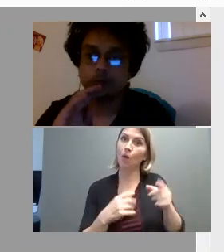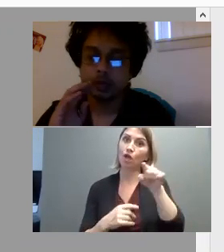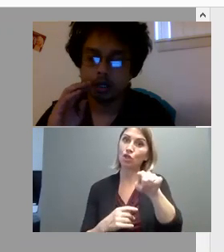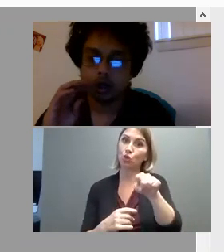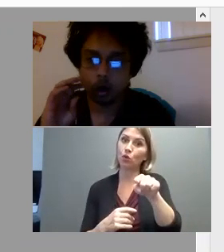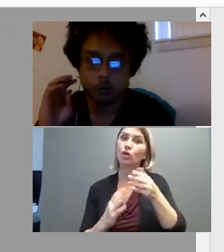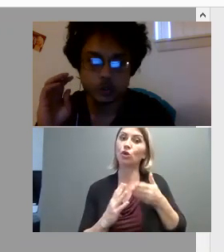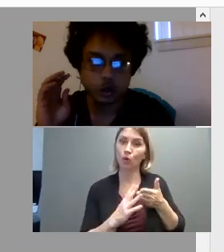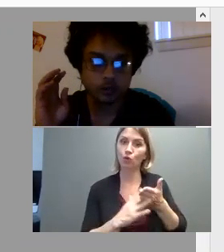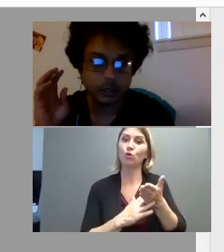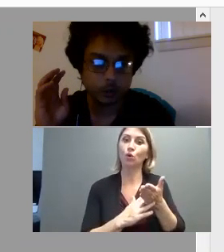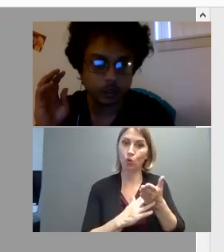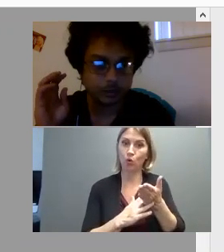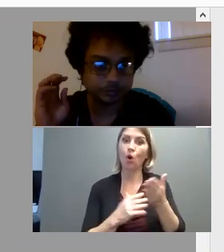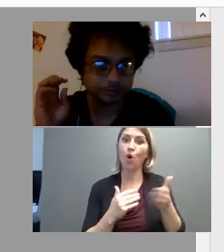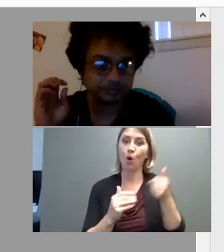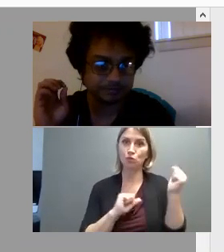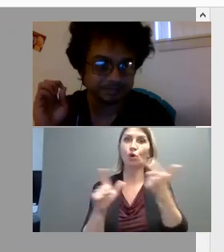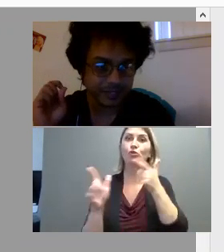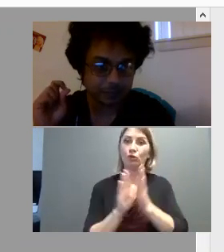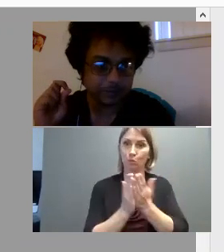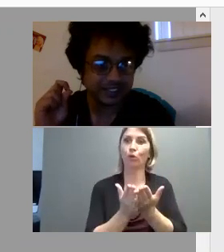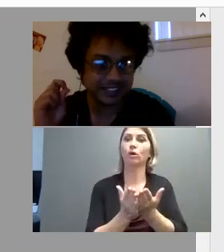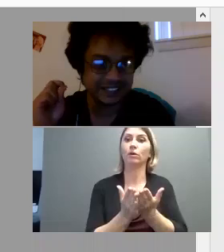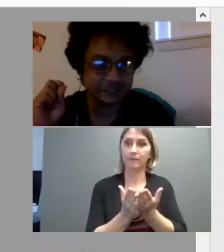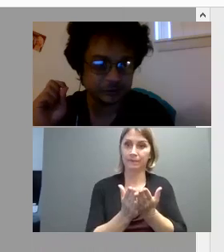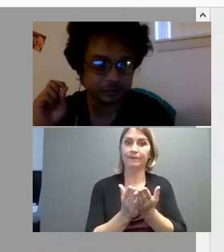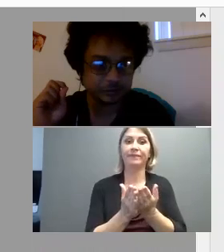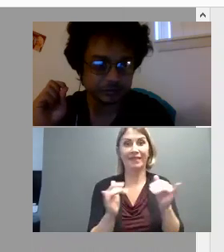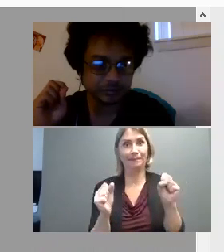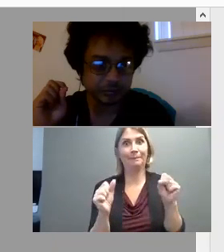go through almost all of the book. Yep.